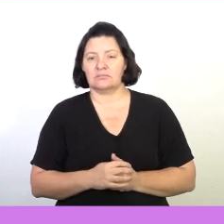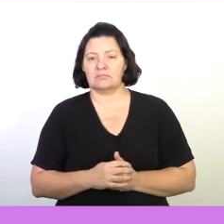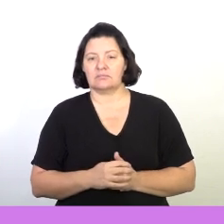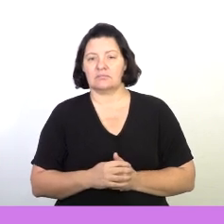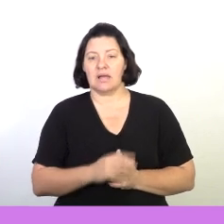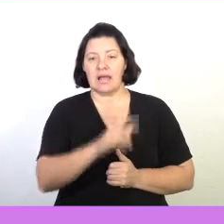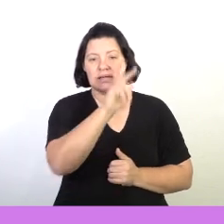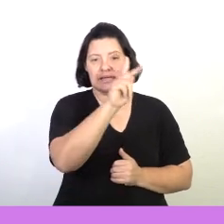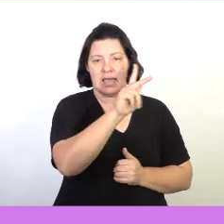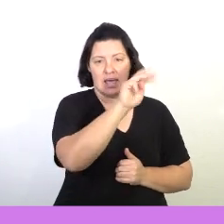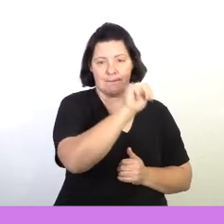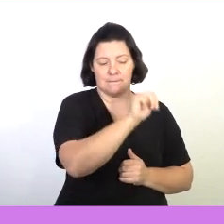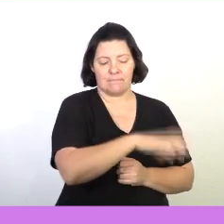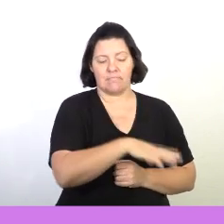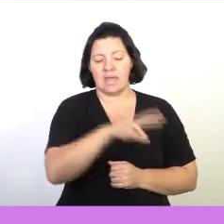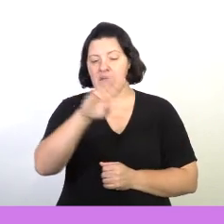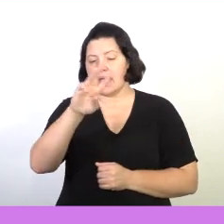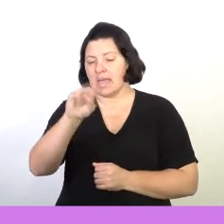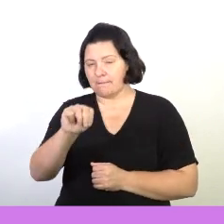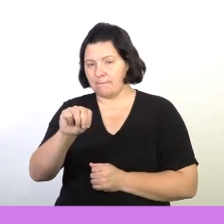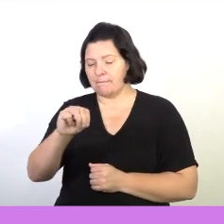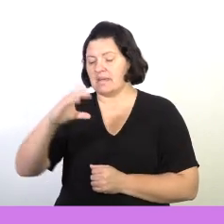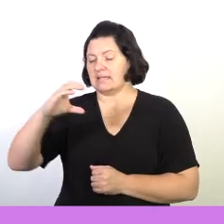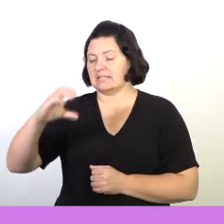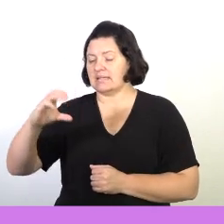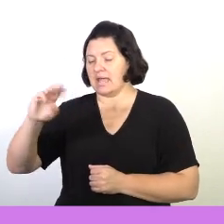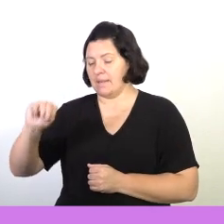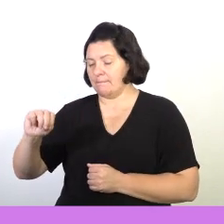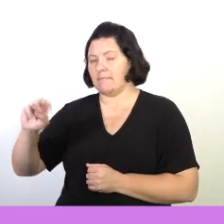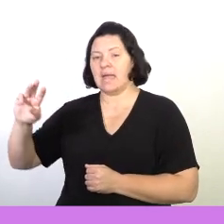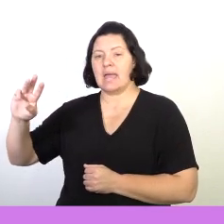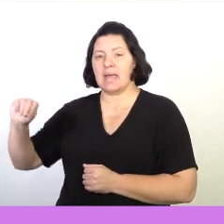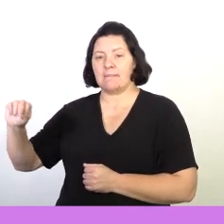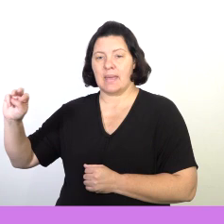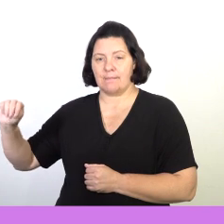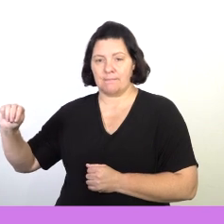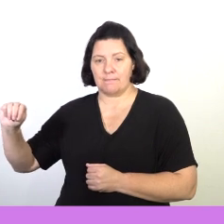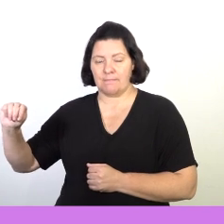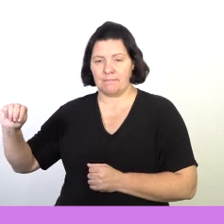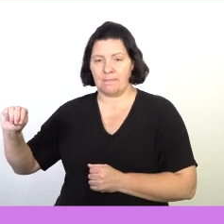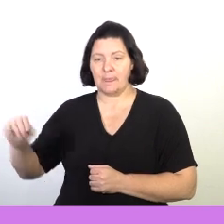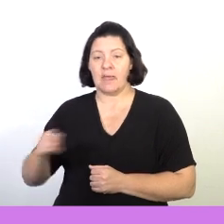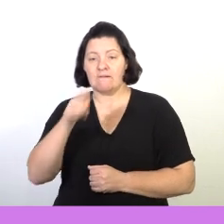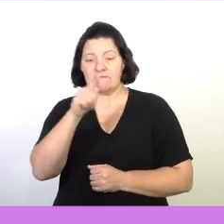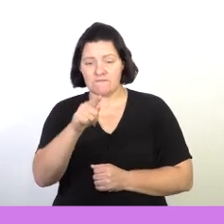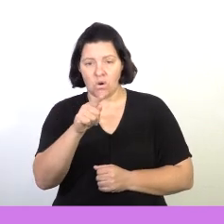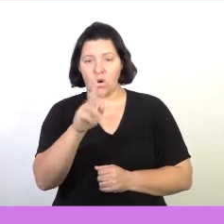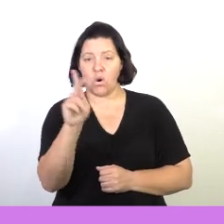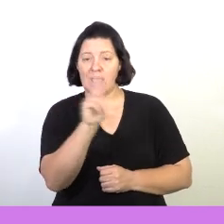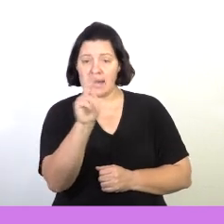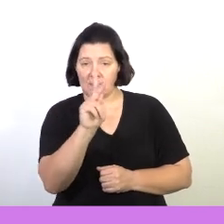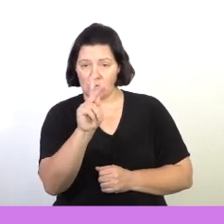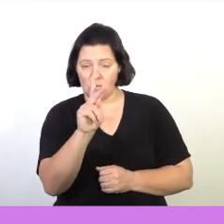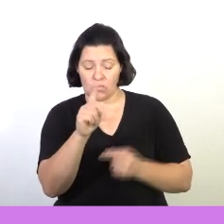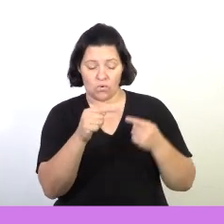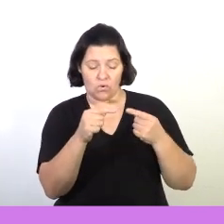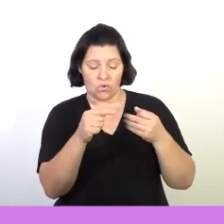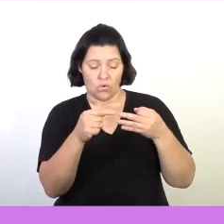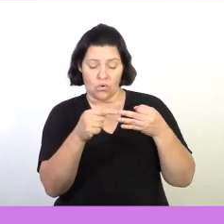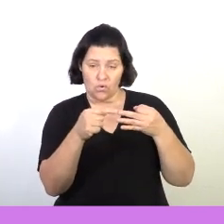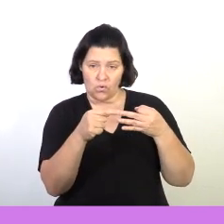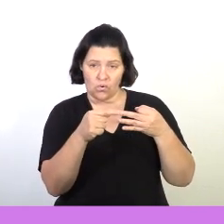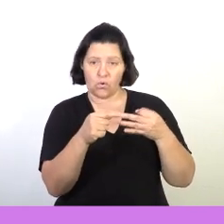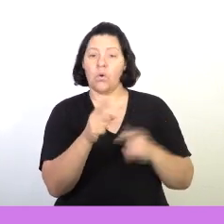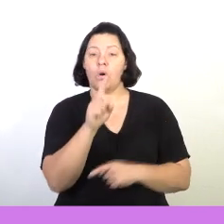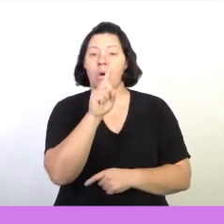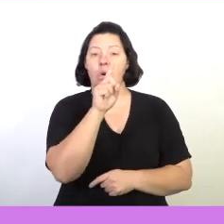kilometers, meters, centimeters, and millimeters. So for Karabo, we want to